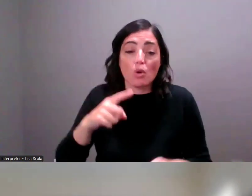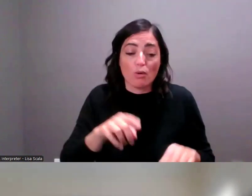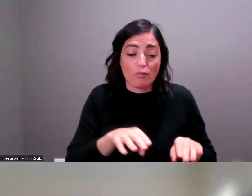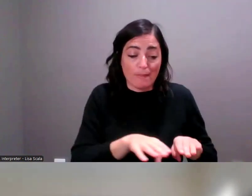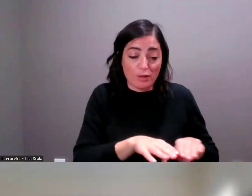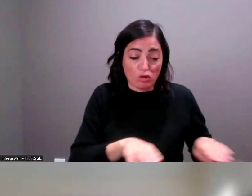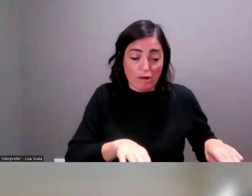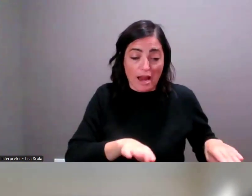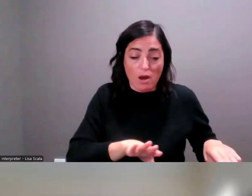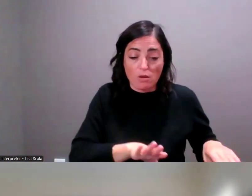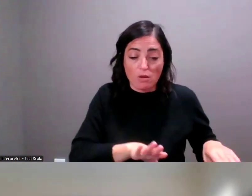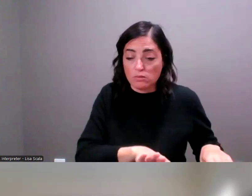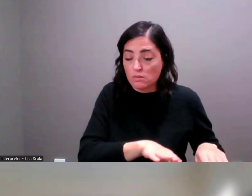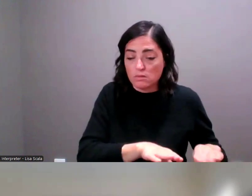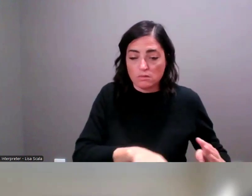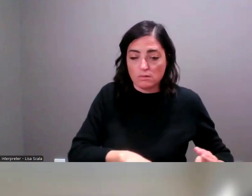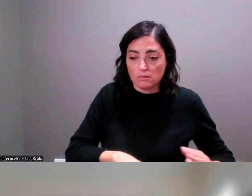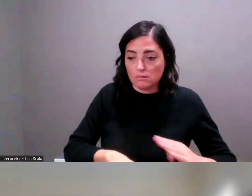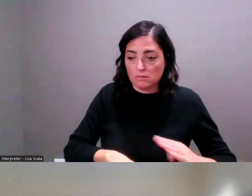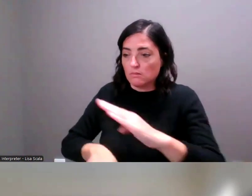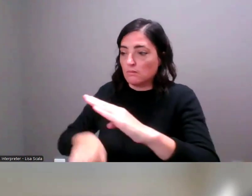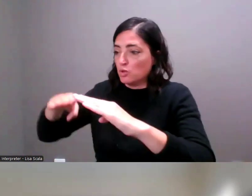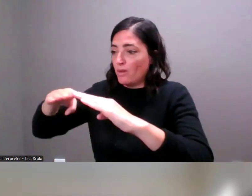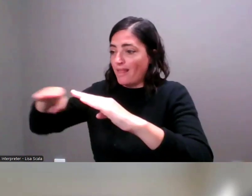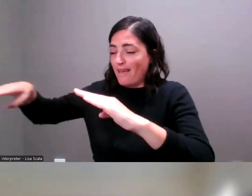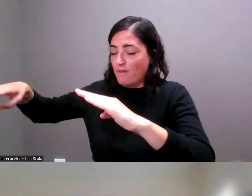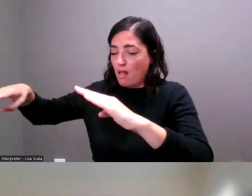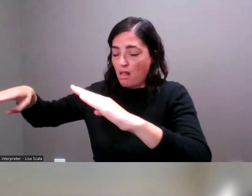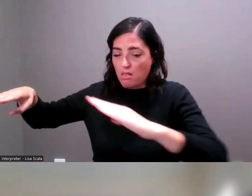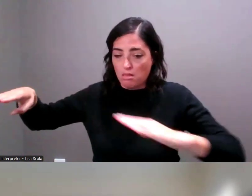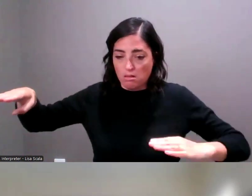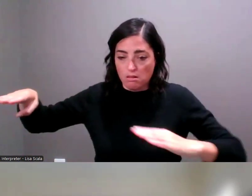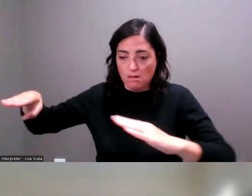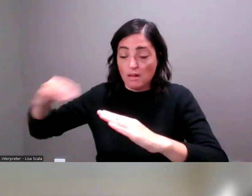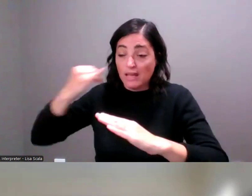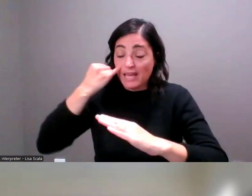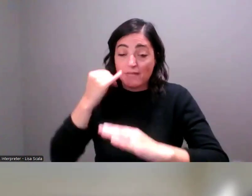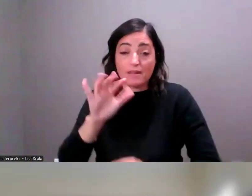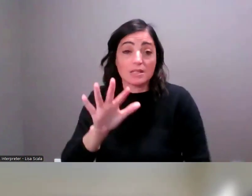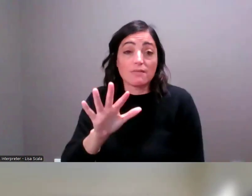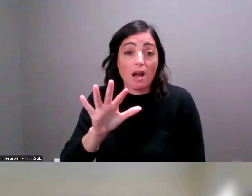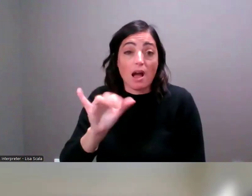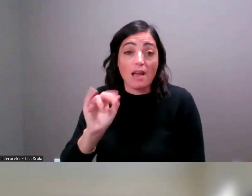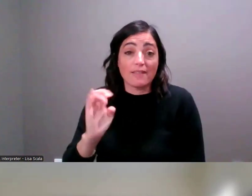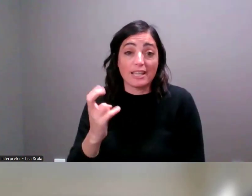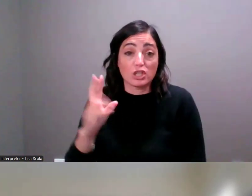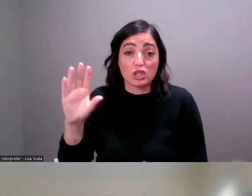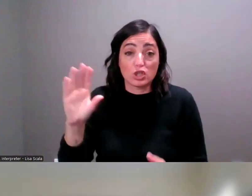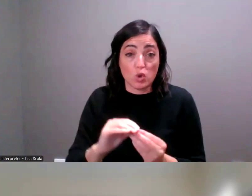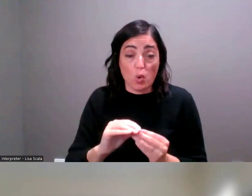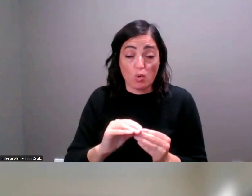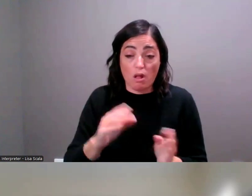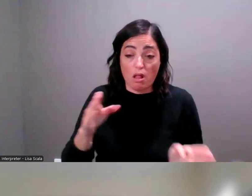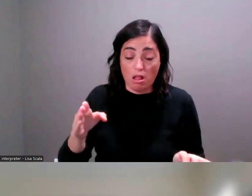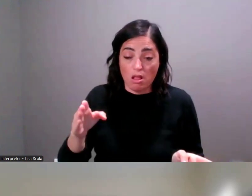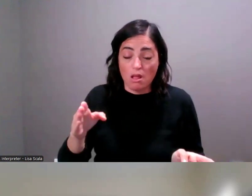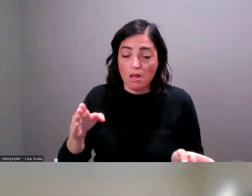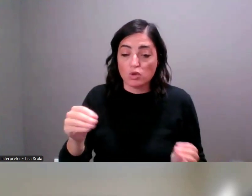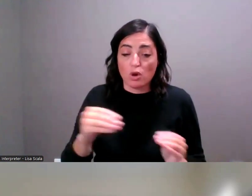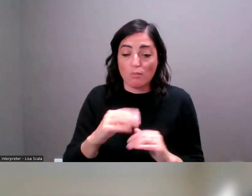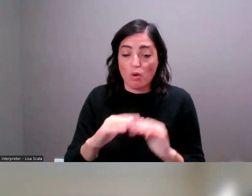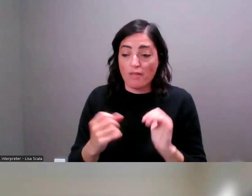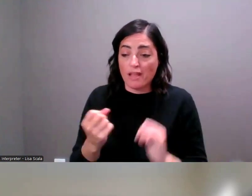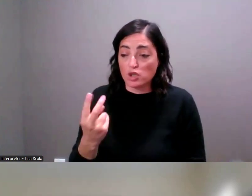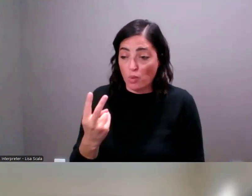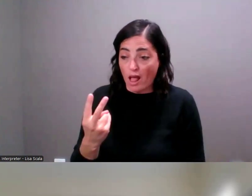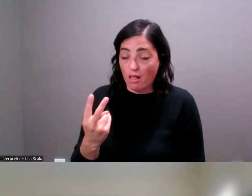the ground to the level that the individual would need to get to is 5 inches, then 1 in 12 would